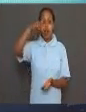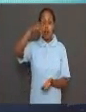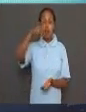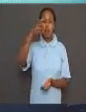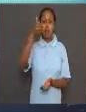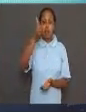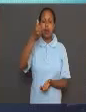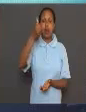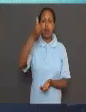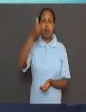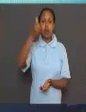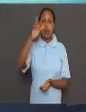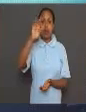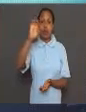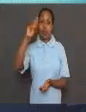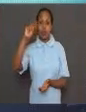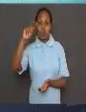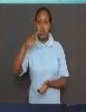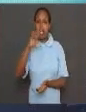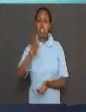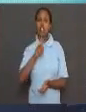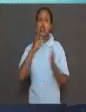and true weight.